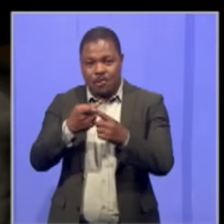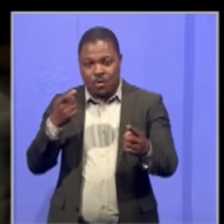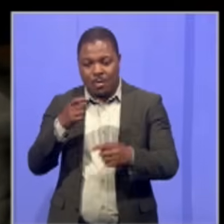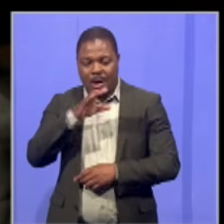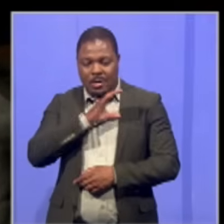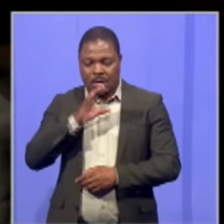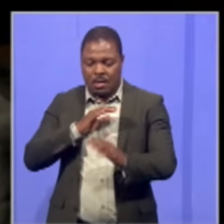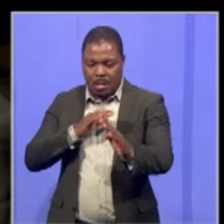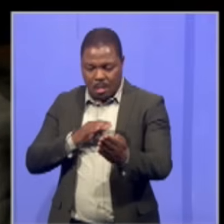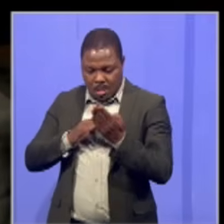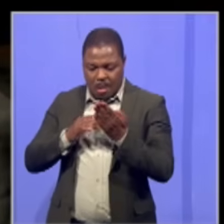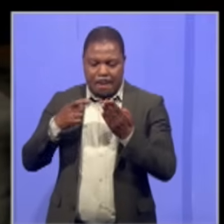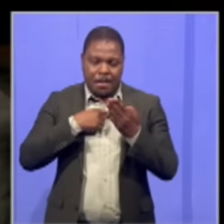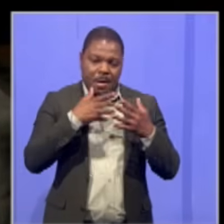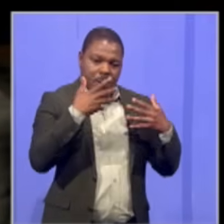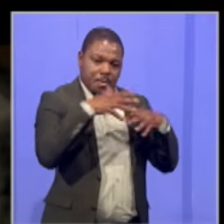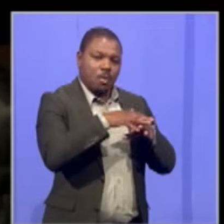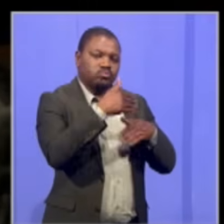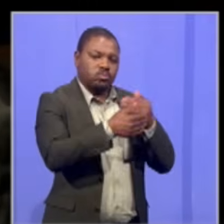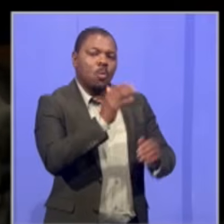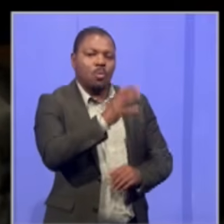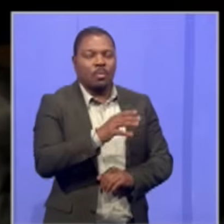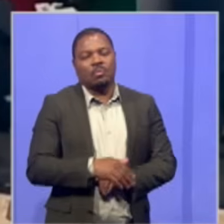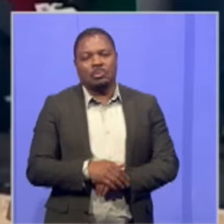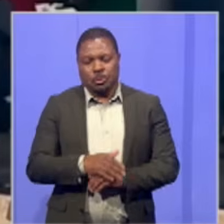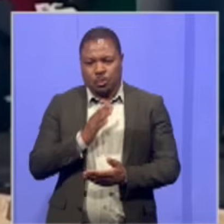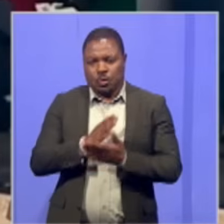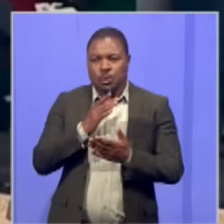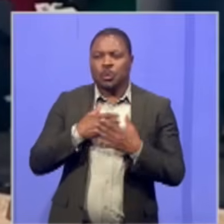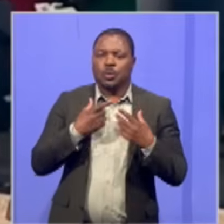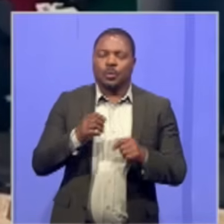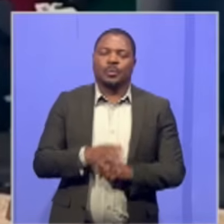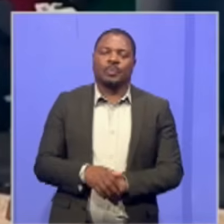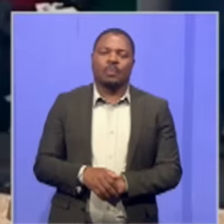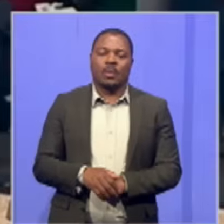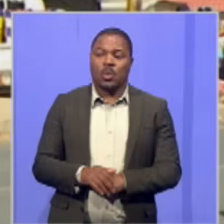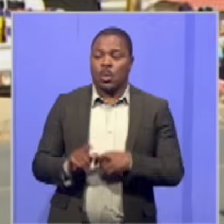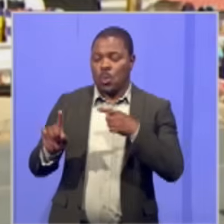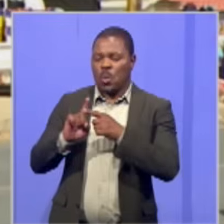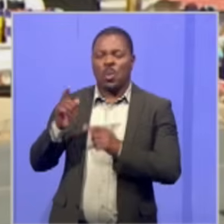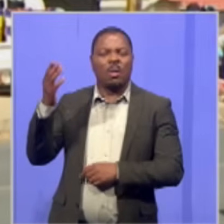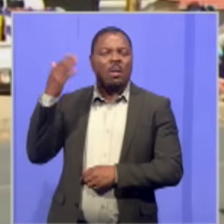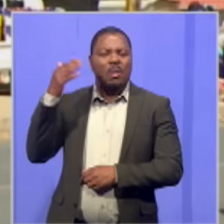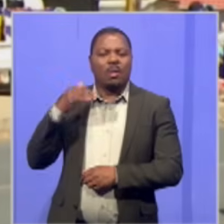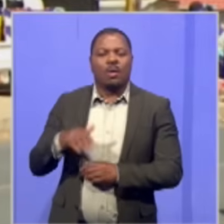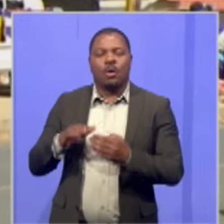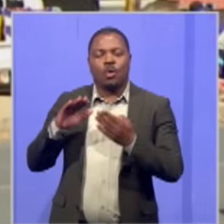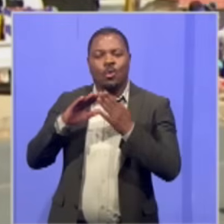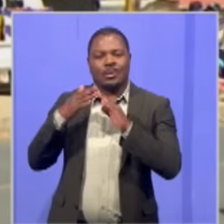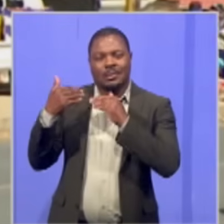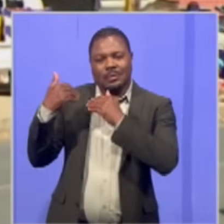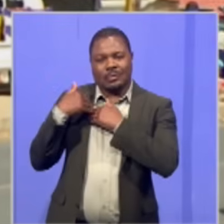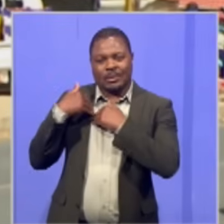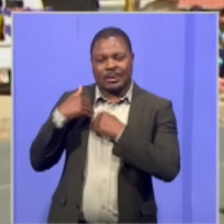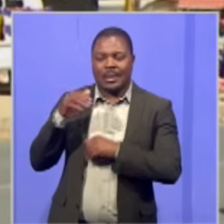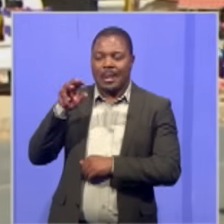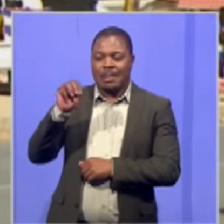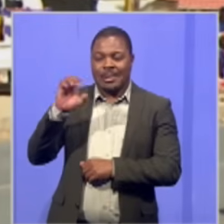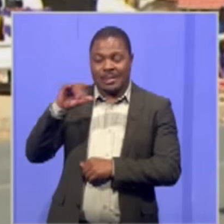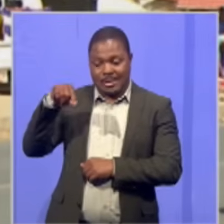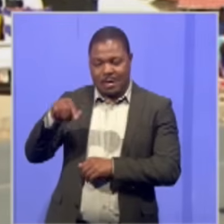the council forward, and I will certainly be doing so. Kachaliya ikile ba letona la polokeho le tshireletso Gauteng mme o